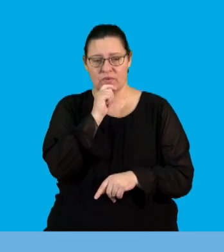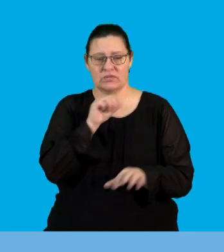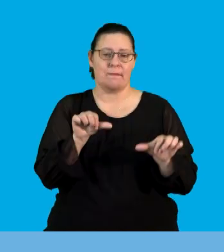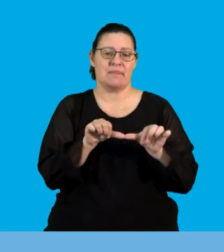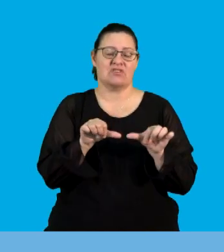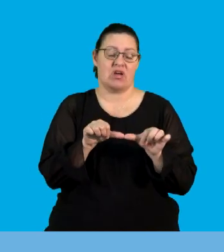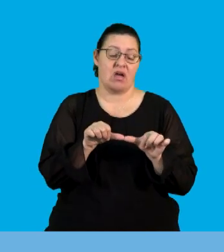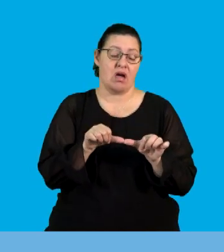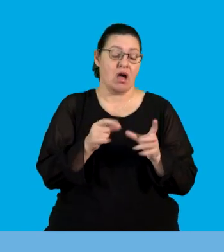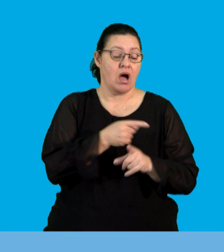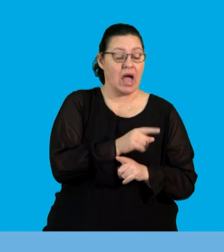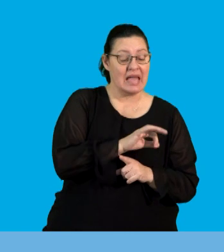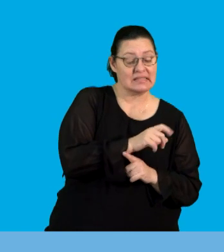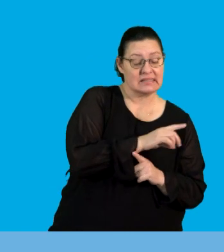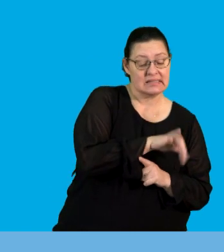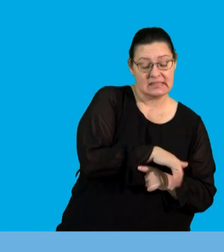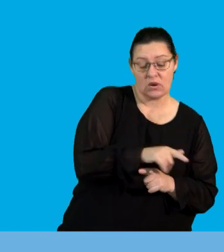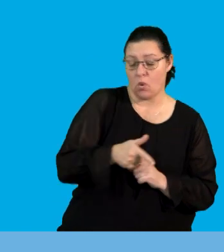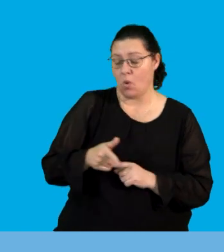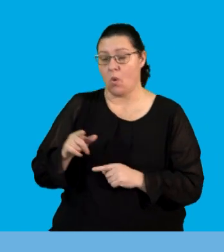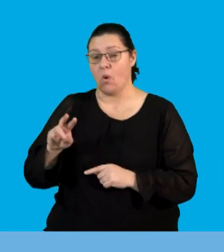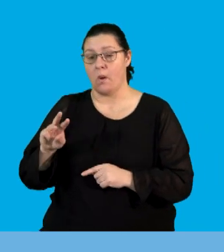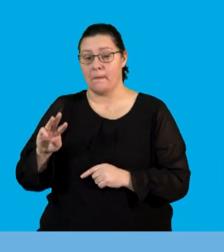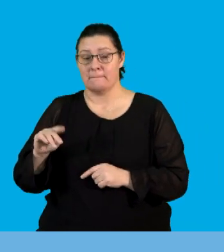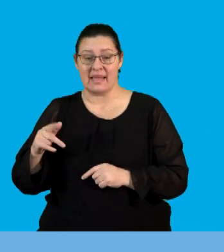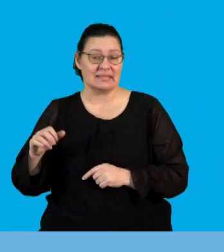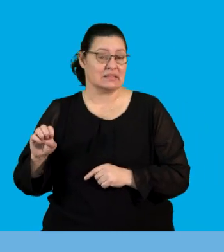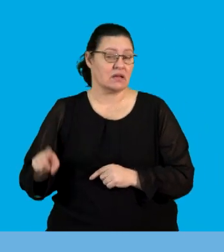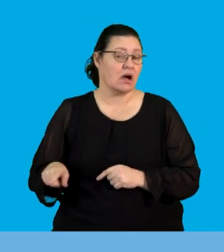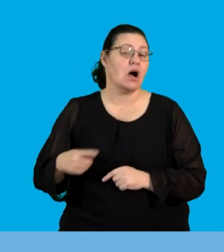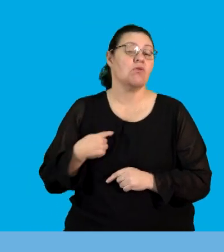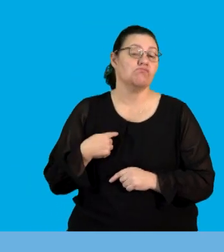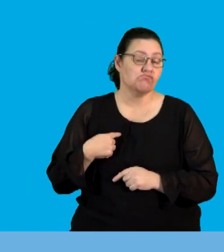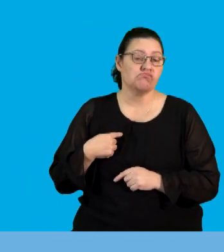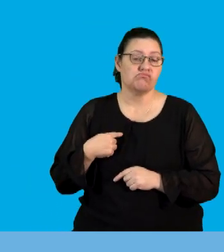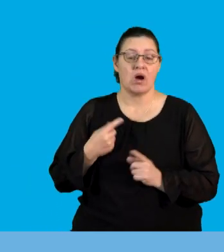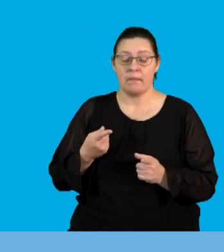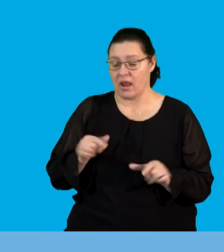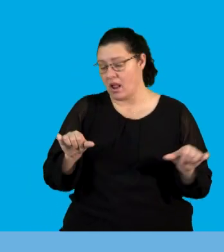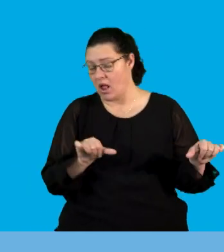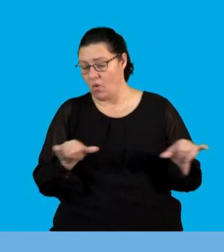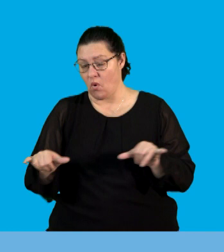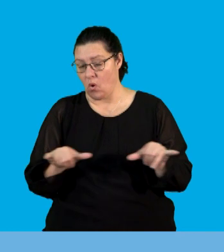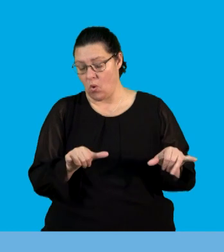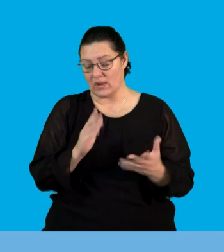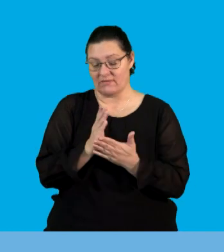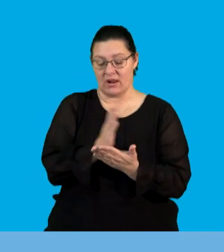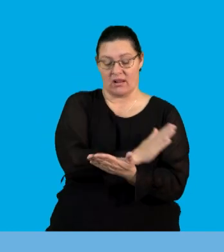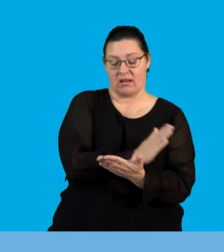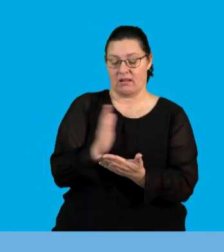now used, it's a measure of acidity or basicity of the substance. So we're using the pH value to measure the acidity or